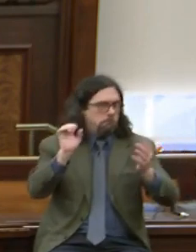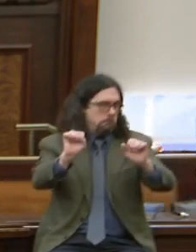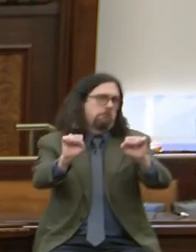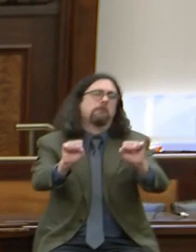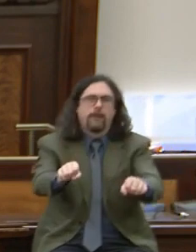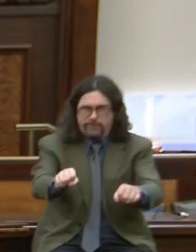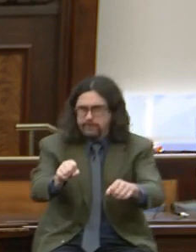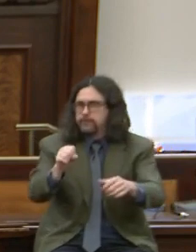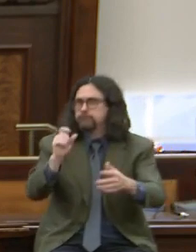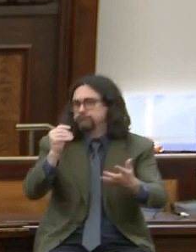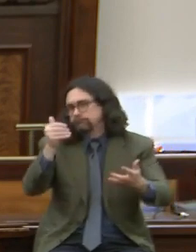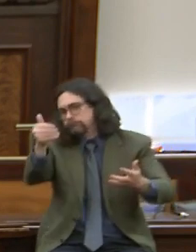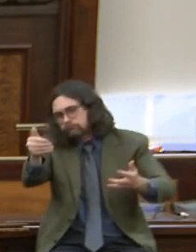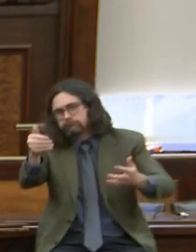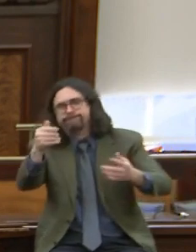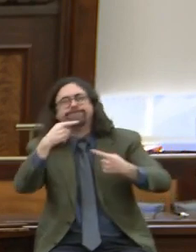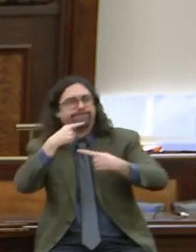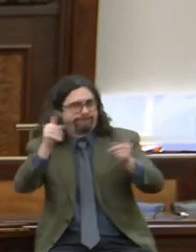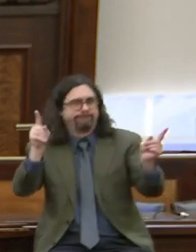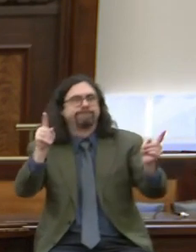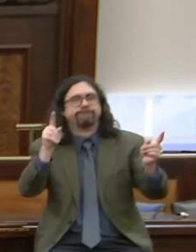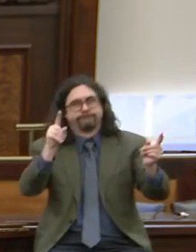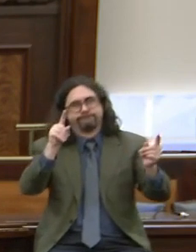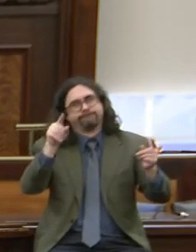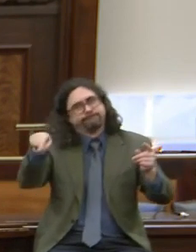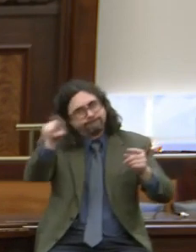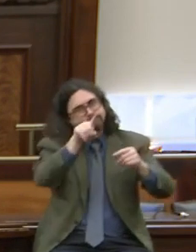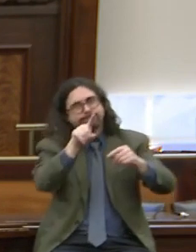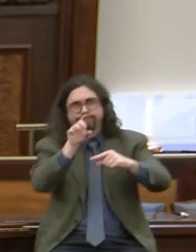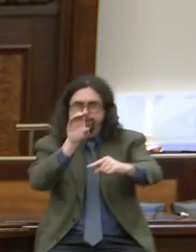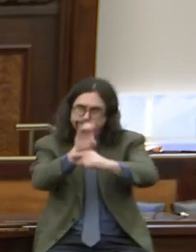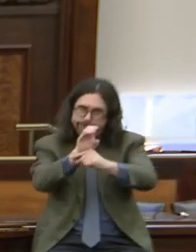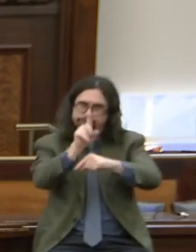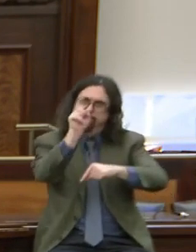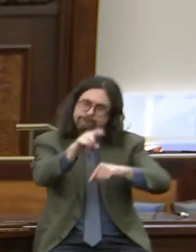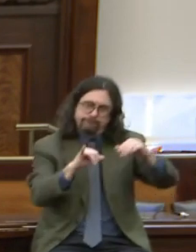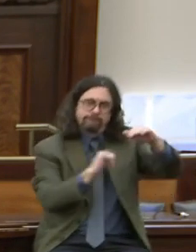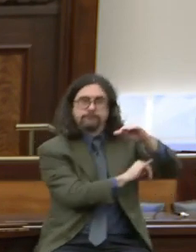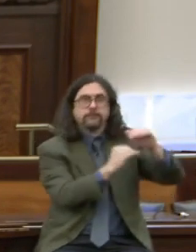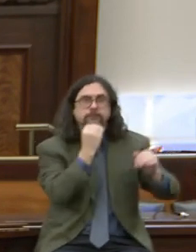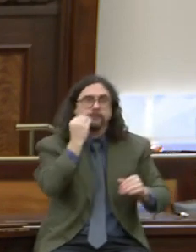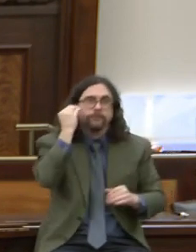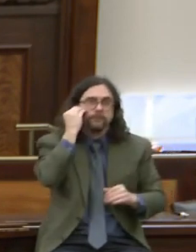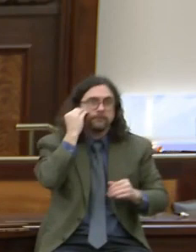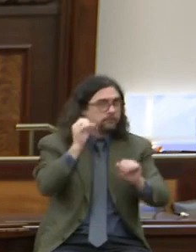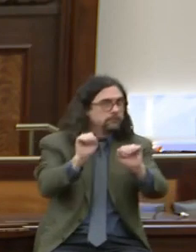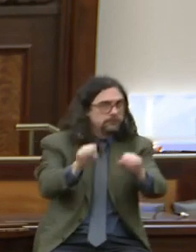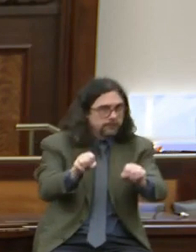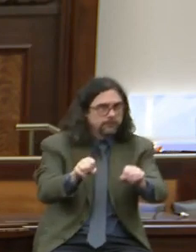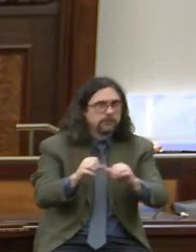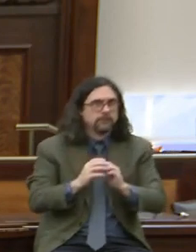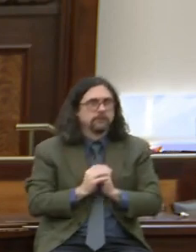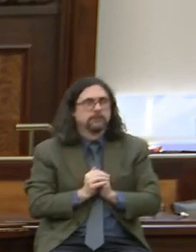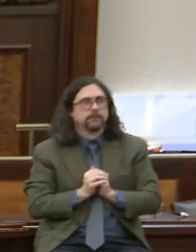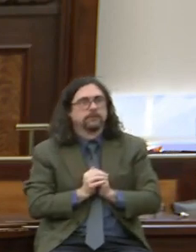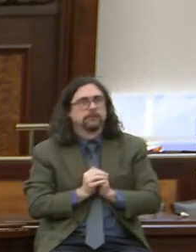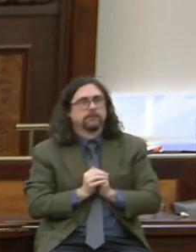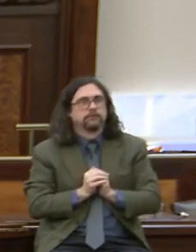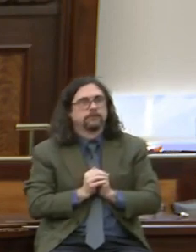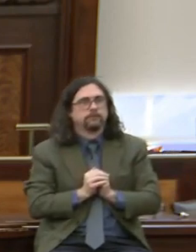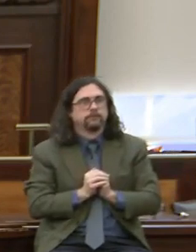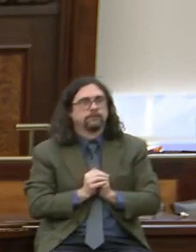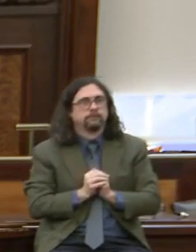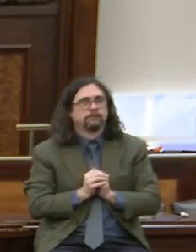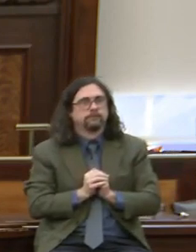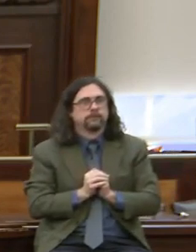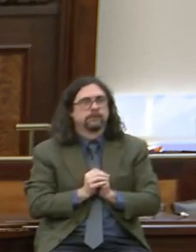not happened yet, but it is definitely a possibility at this point. I believe that decision should be made in the next